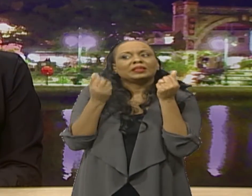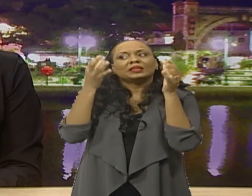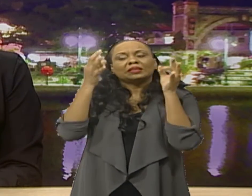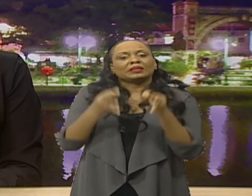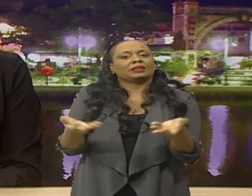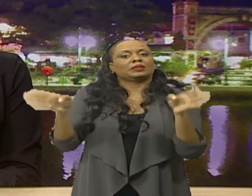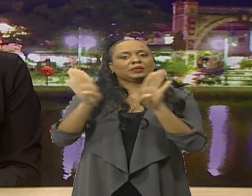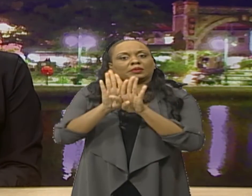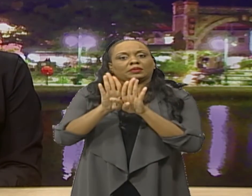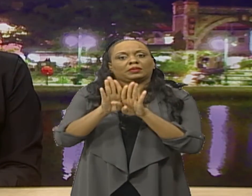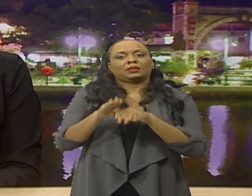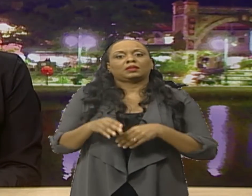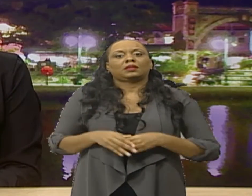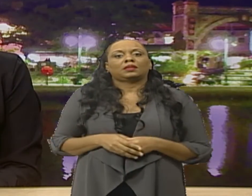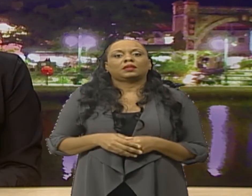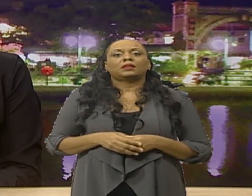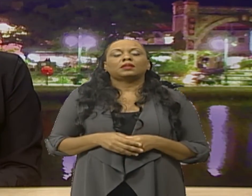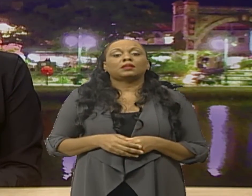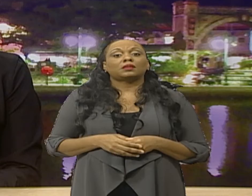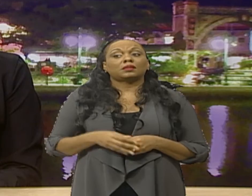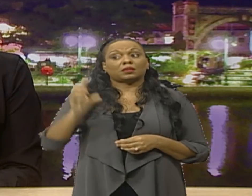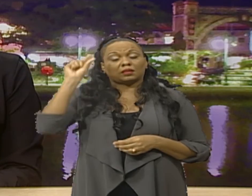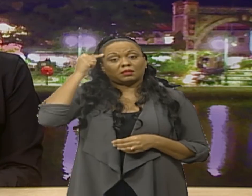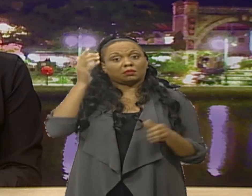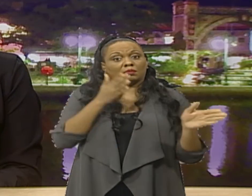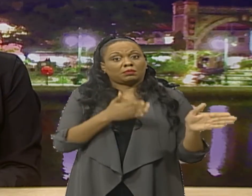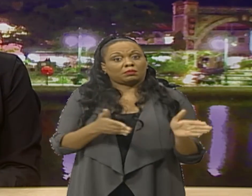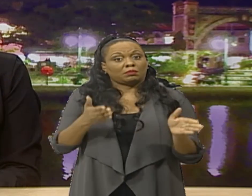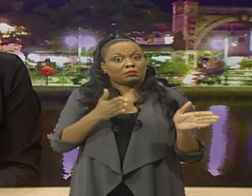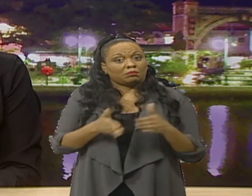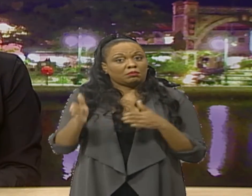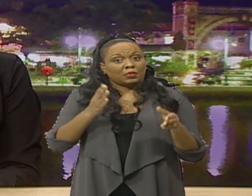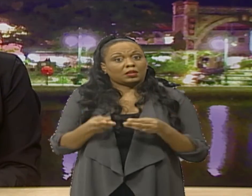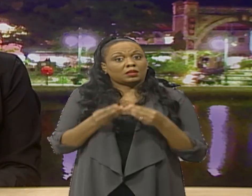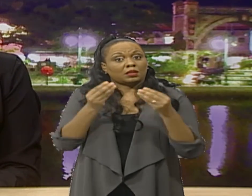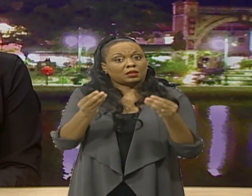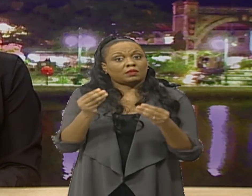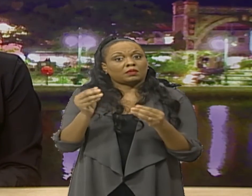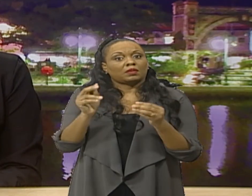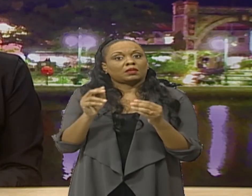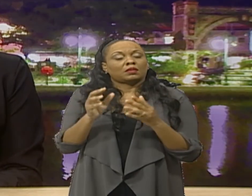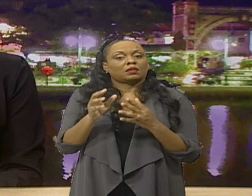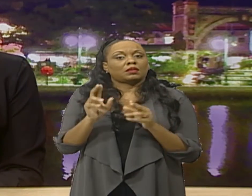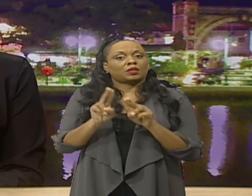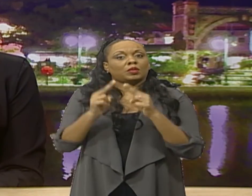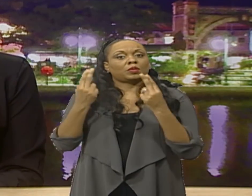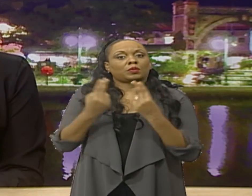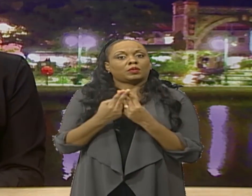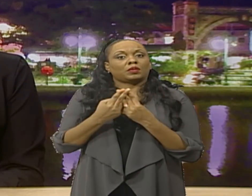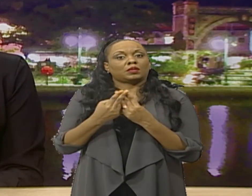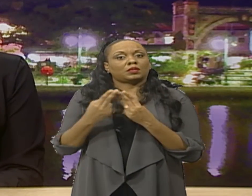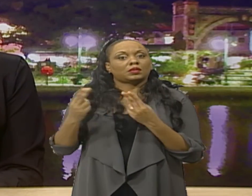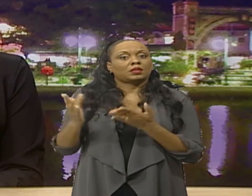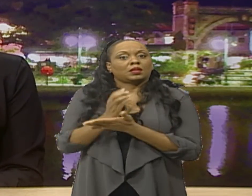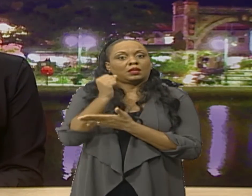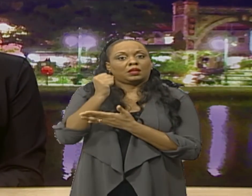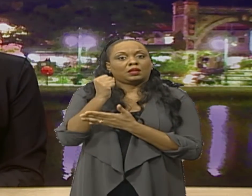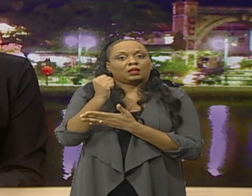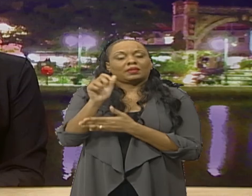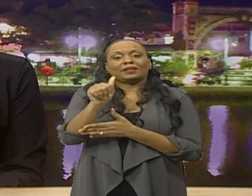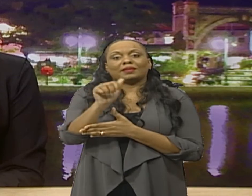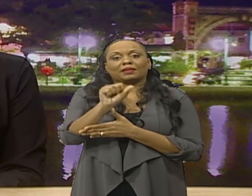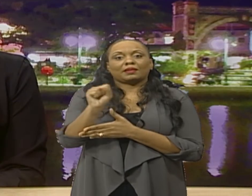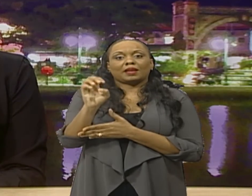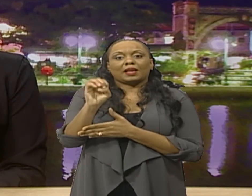is prepared to give the union the first option to own and operate the refining assets of the company on the most